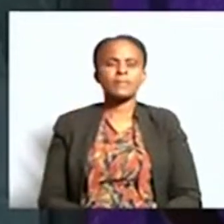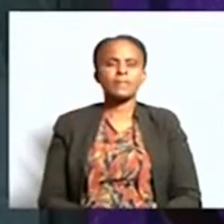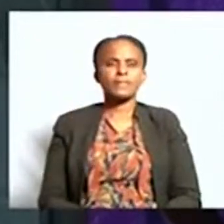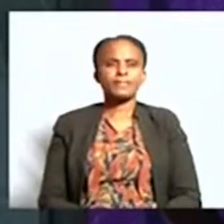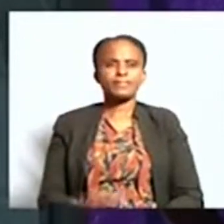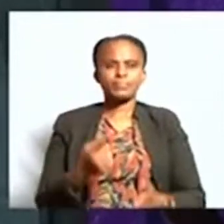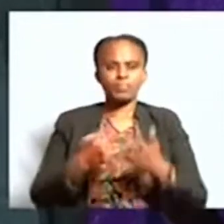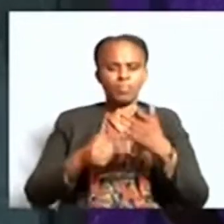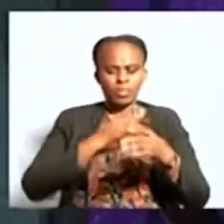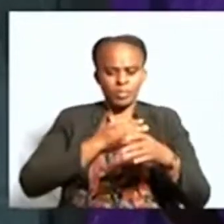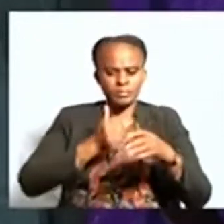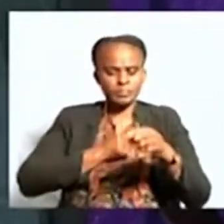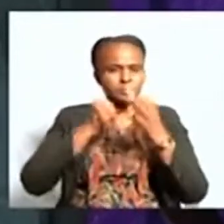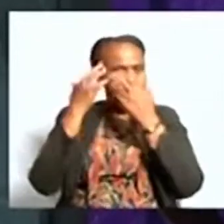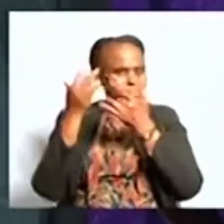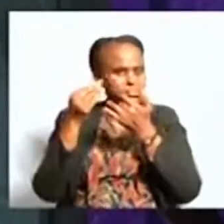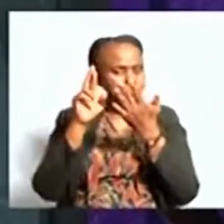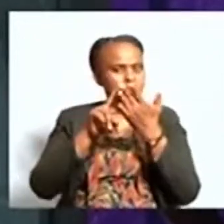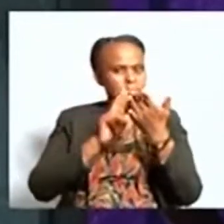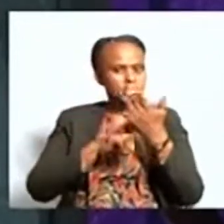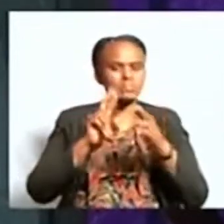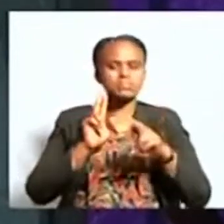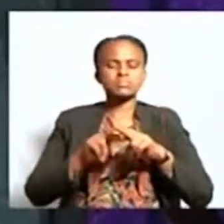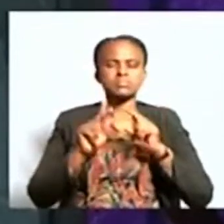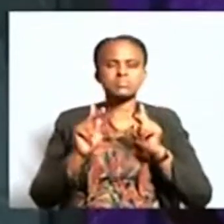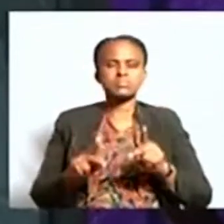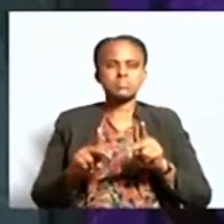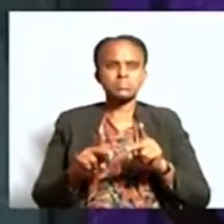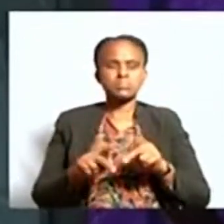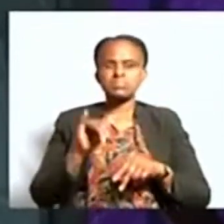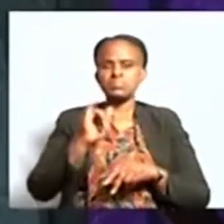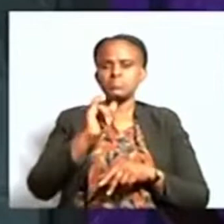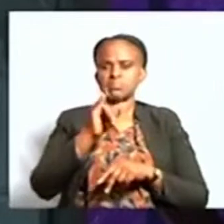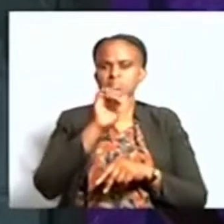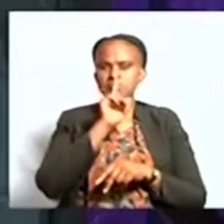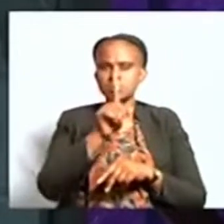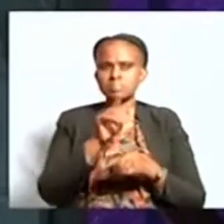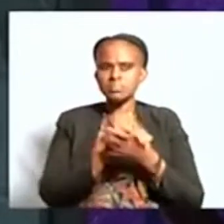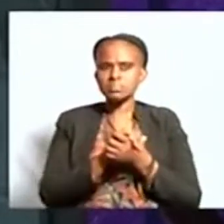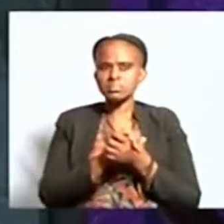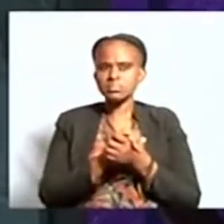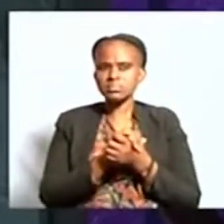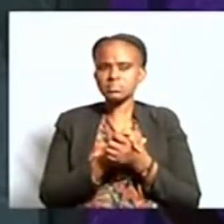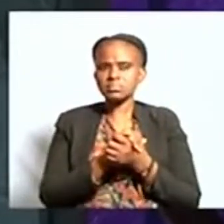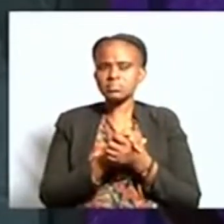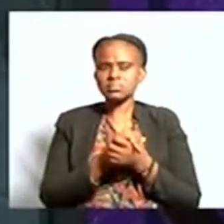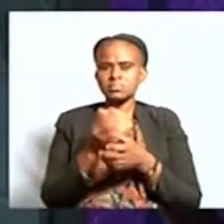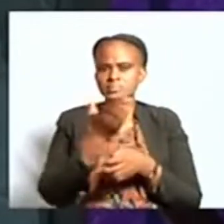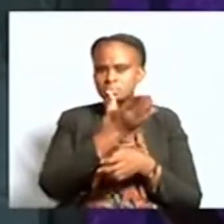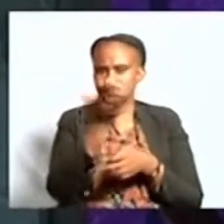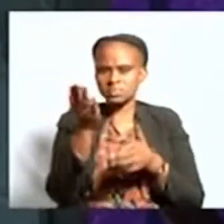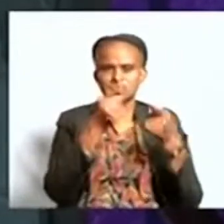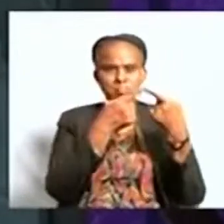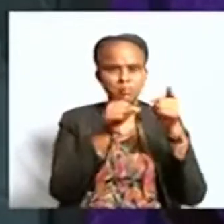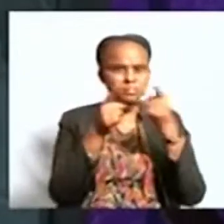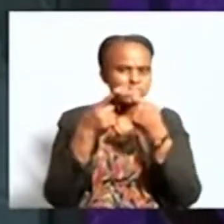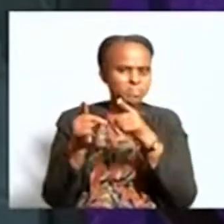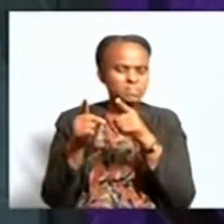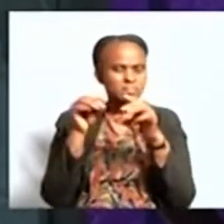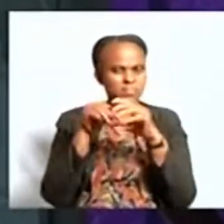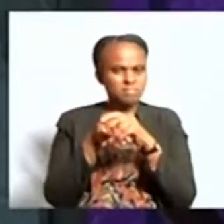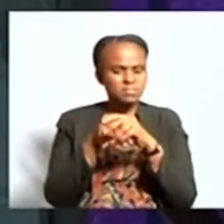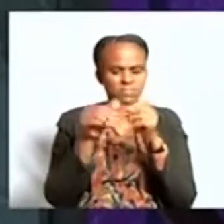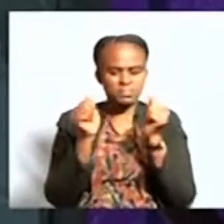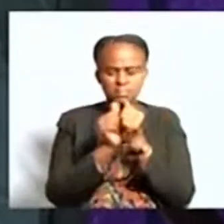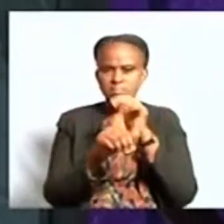What I wish to report, Chair, is the fact that the discrepancy in terms of the